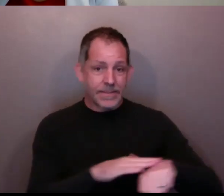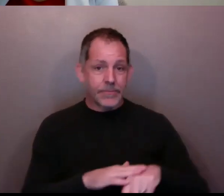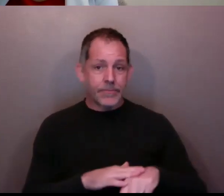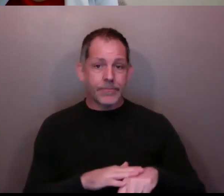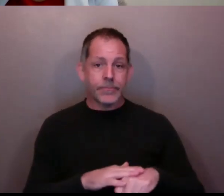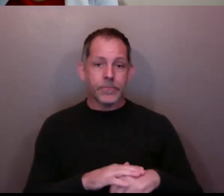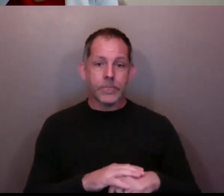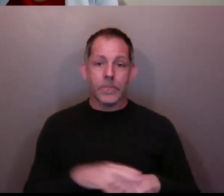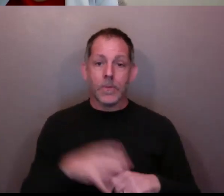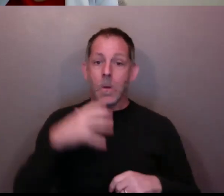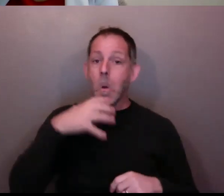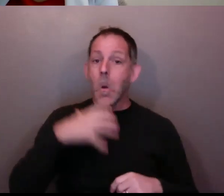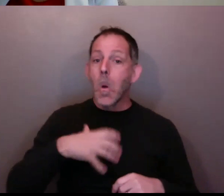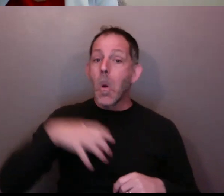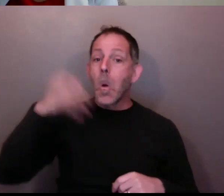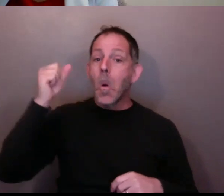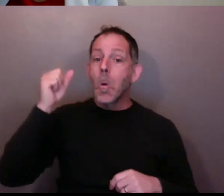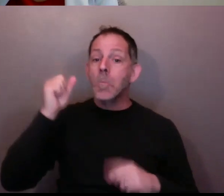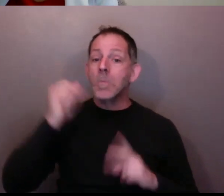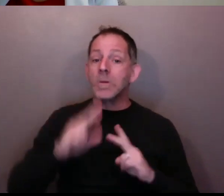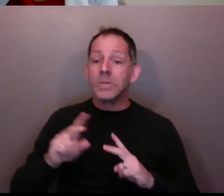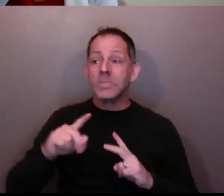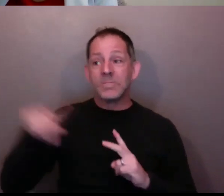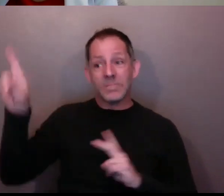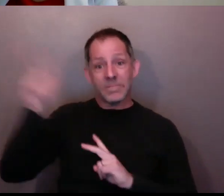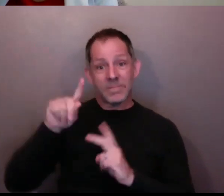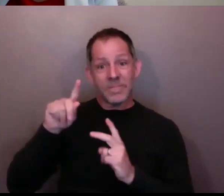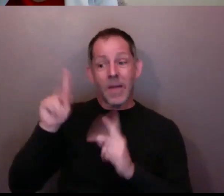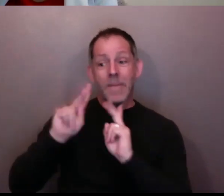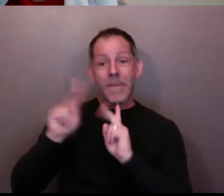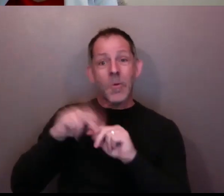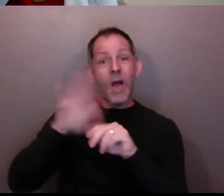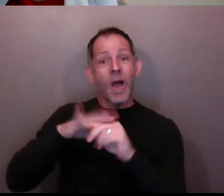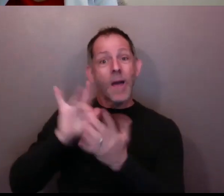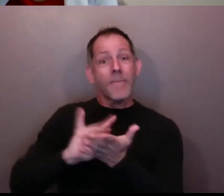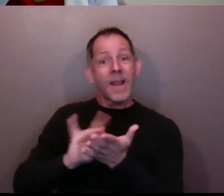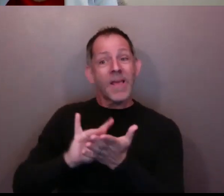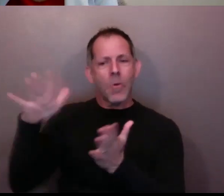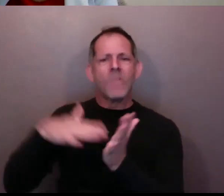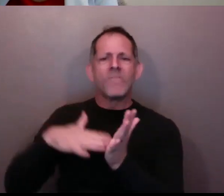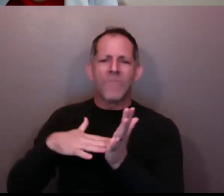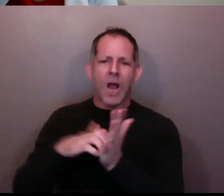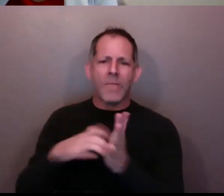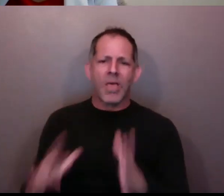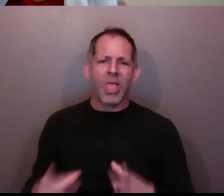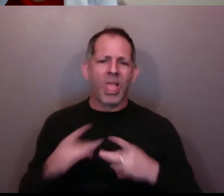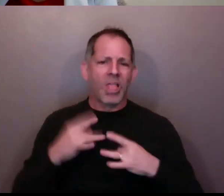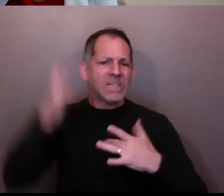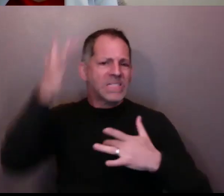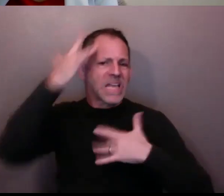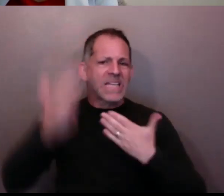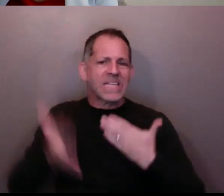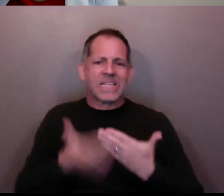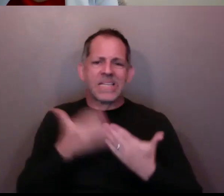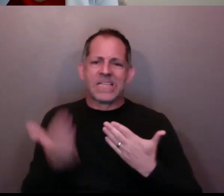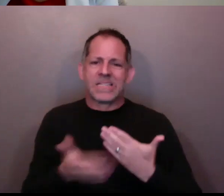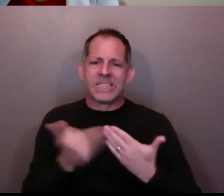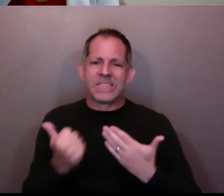likely to have these sad endings, it can occur with anyone,